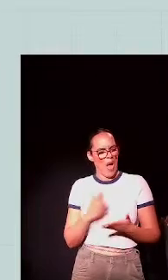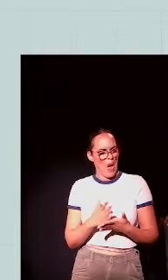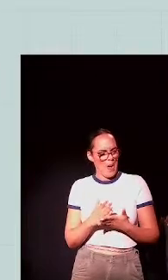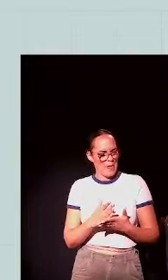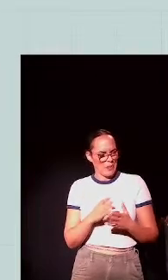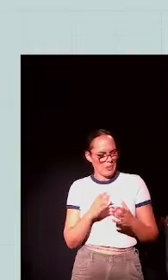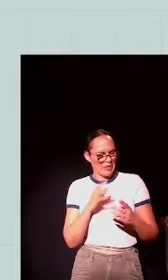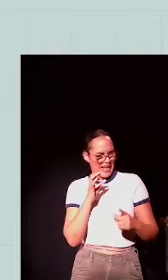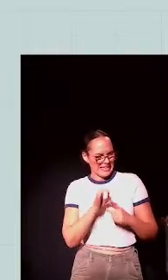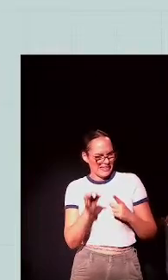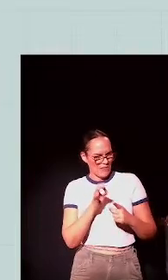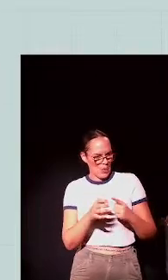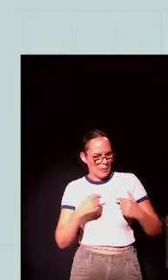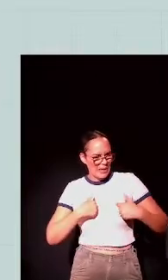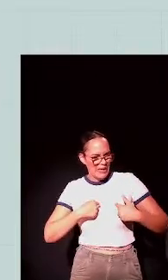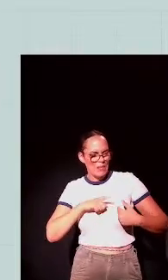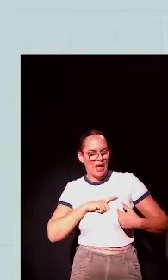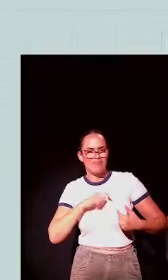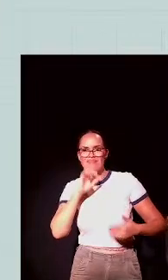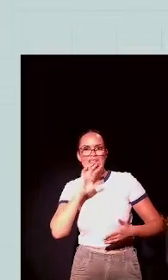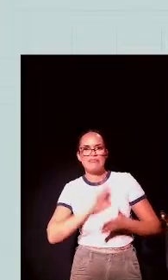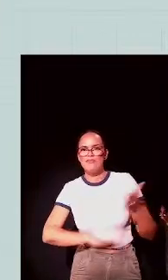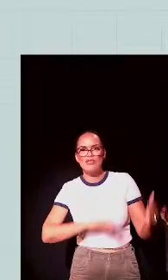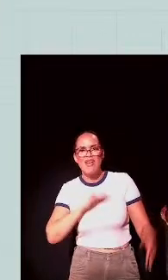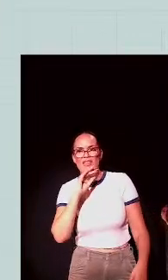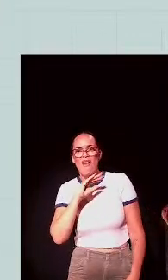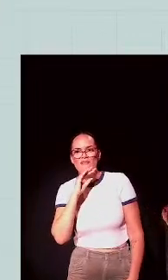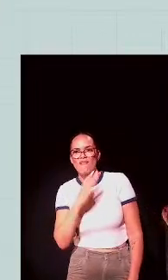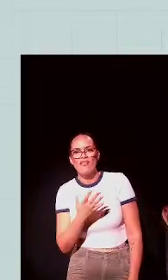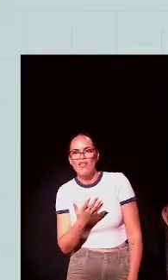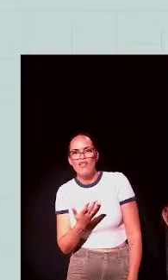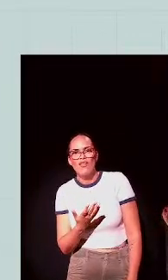to speak on what I'm going to be Bob